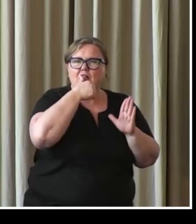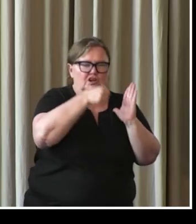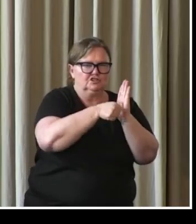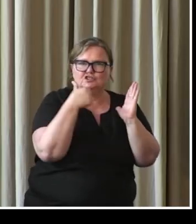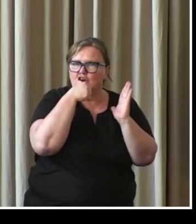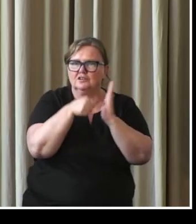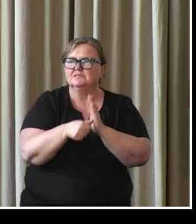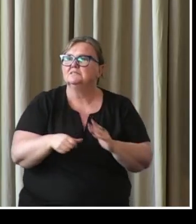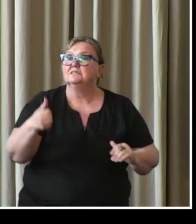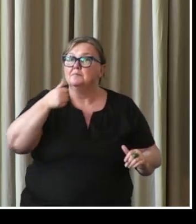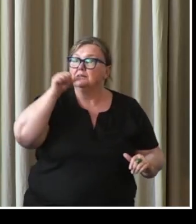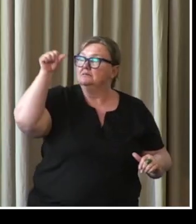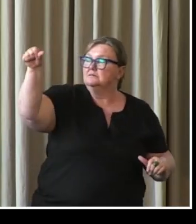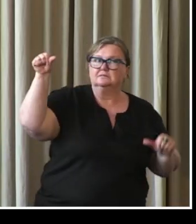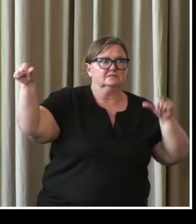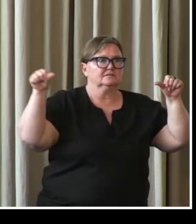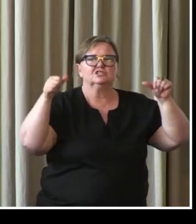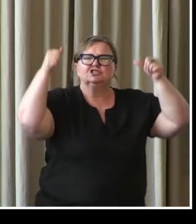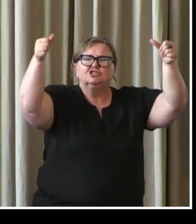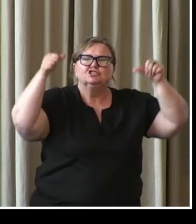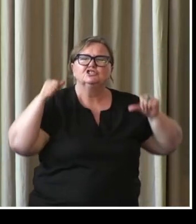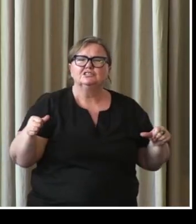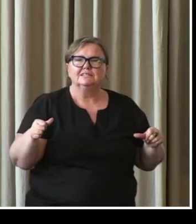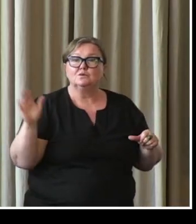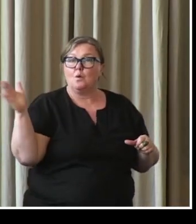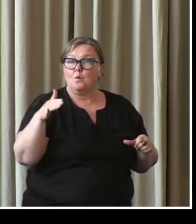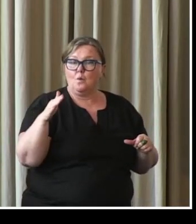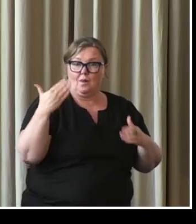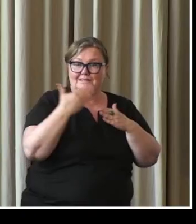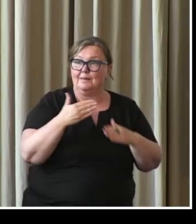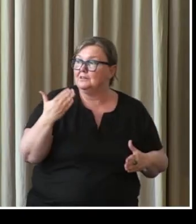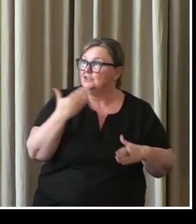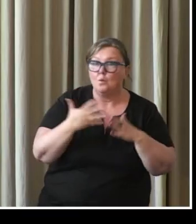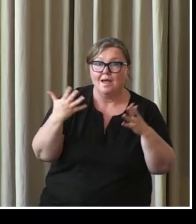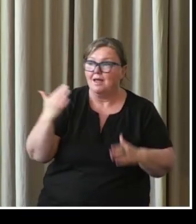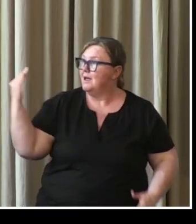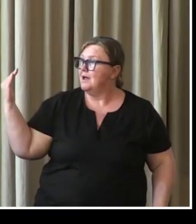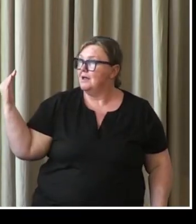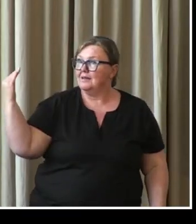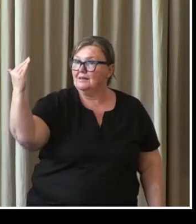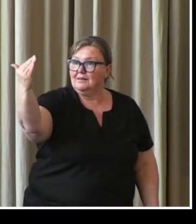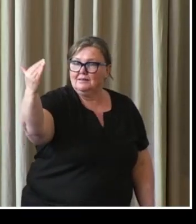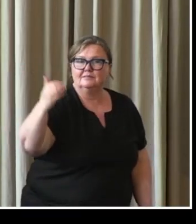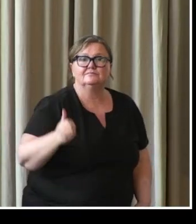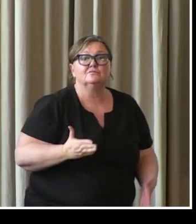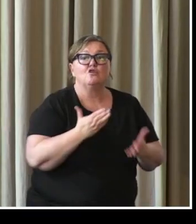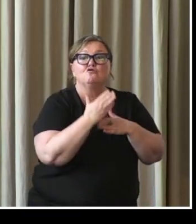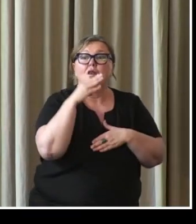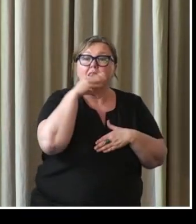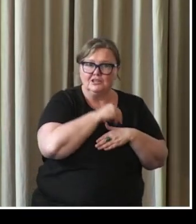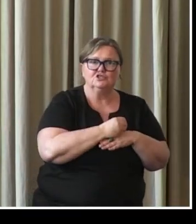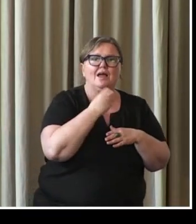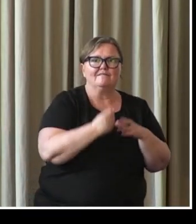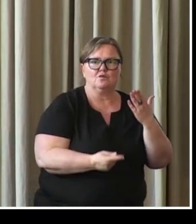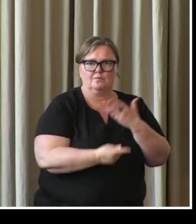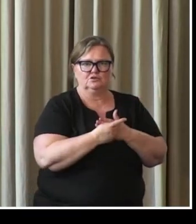And we're going to be putting up the sheets from all of the tables along these glass walls. And over lunch, you'll have an opportunity